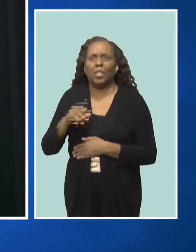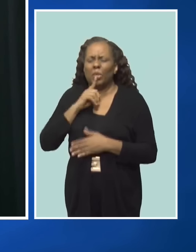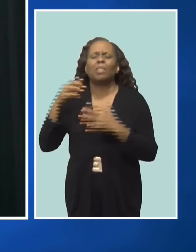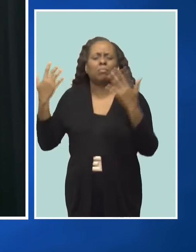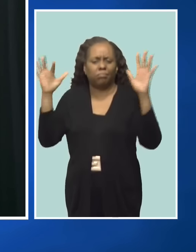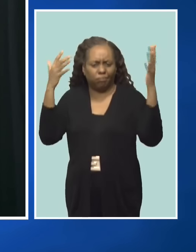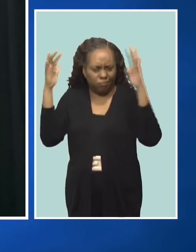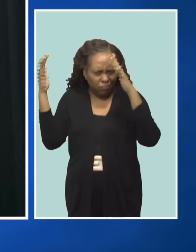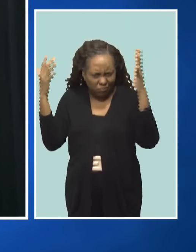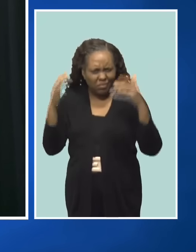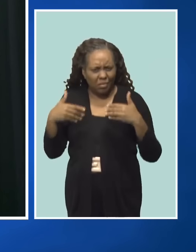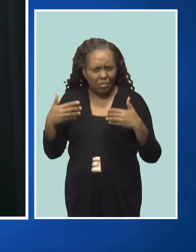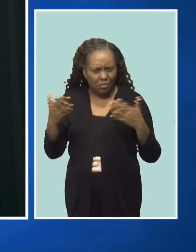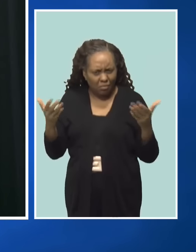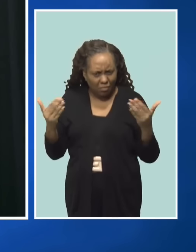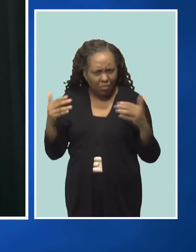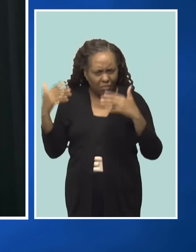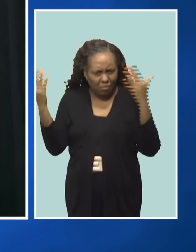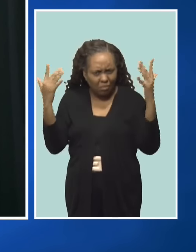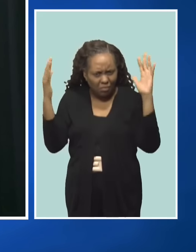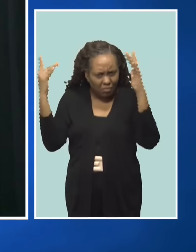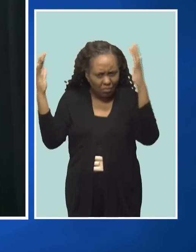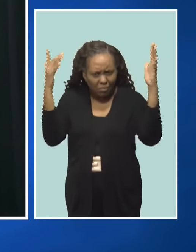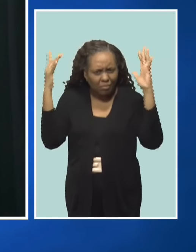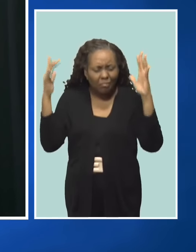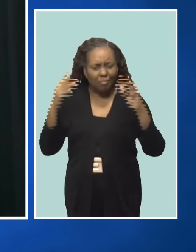think it deserves, okay?